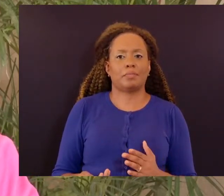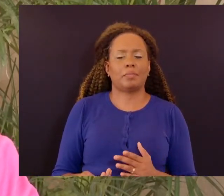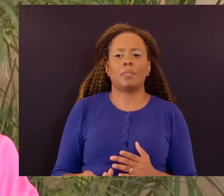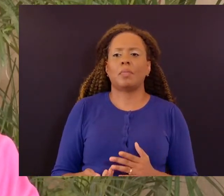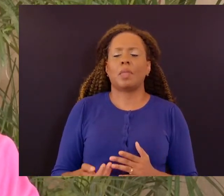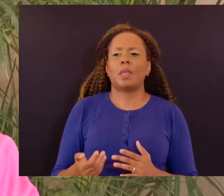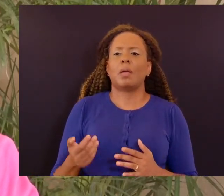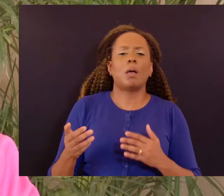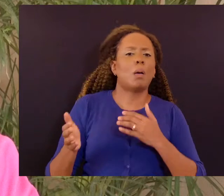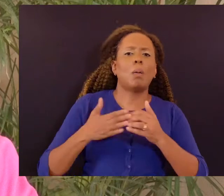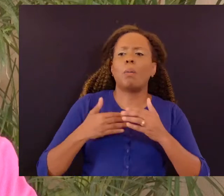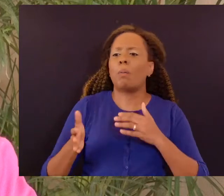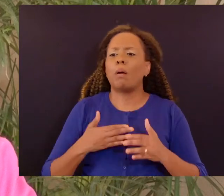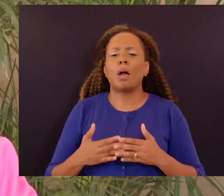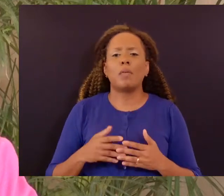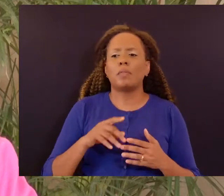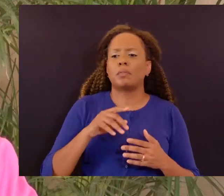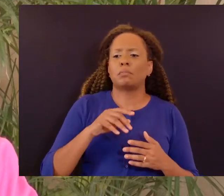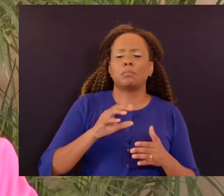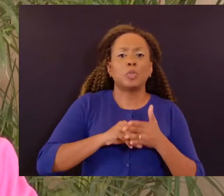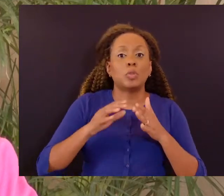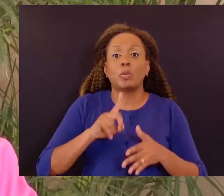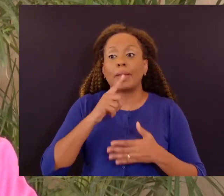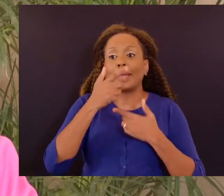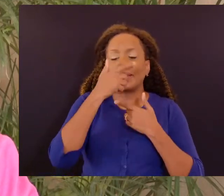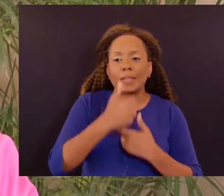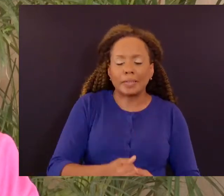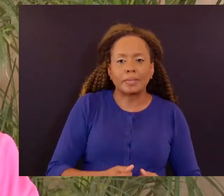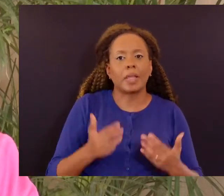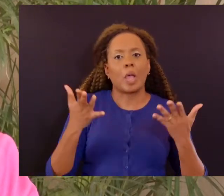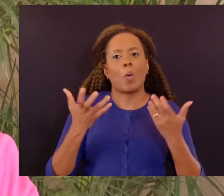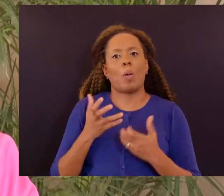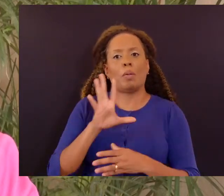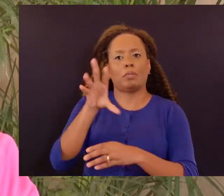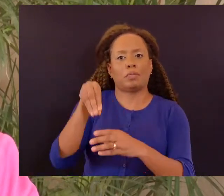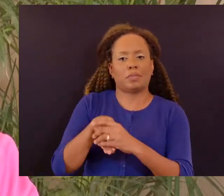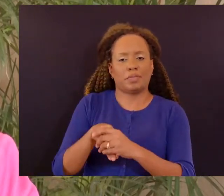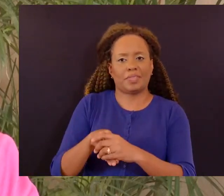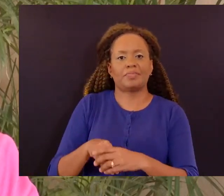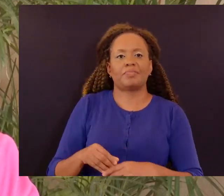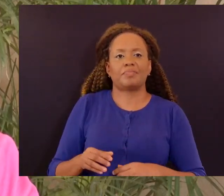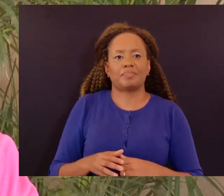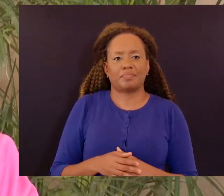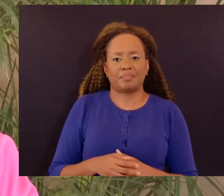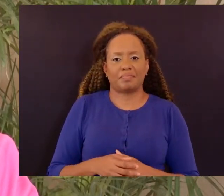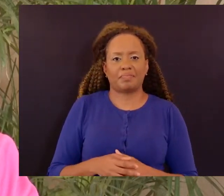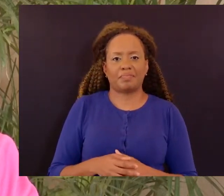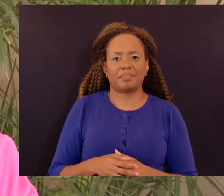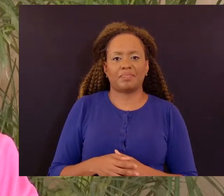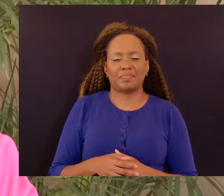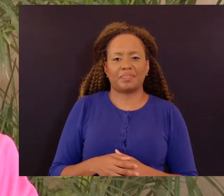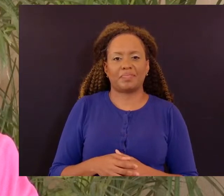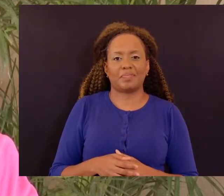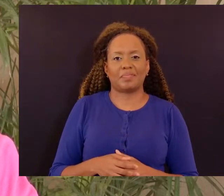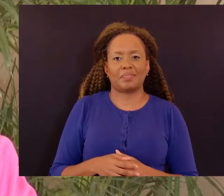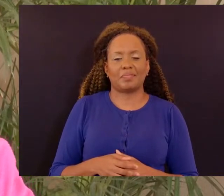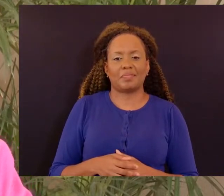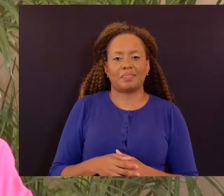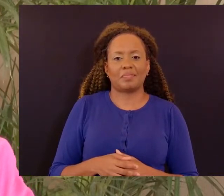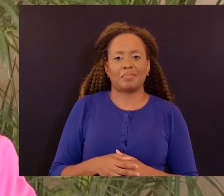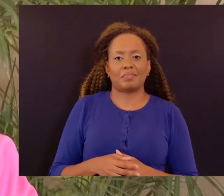they have through this applied programming. The principals are going to